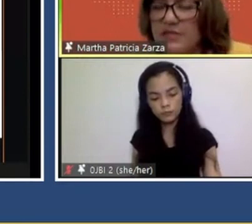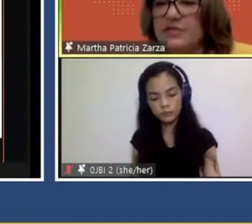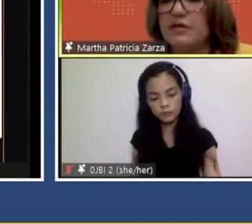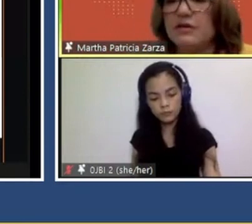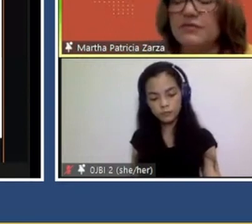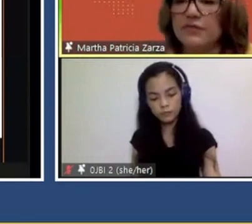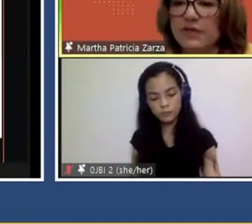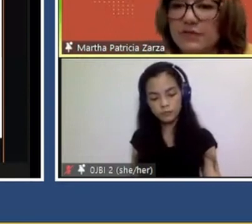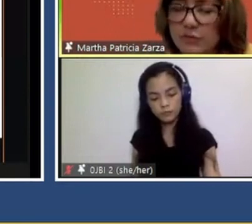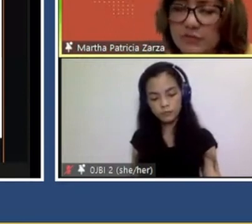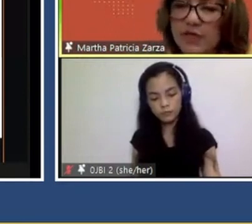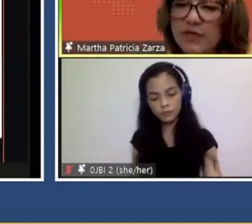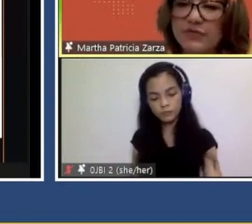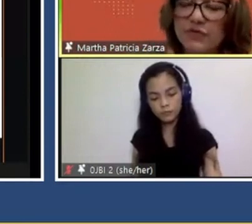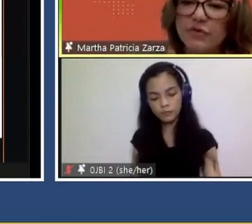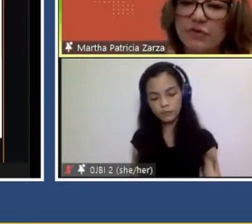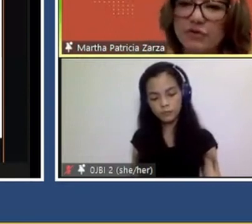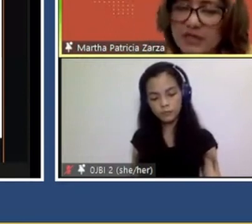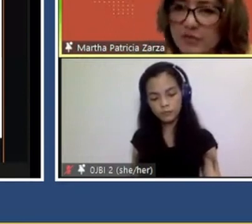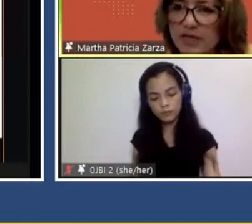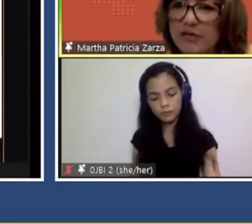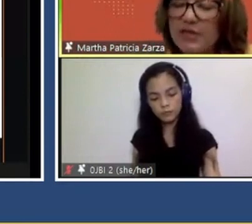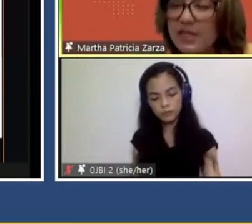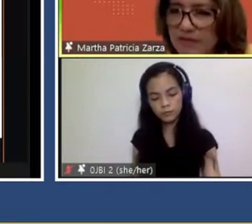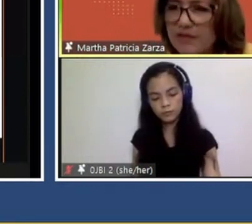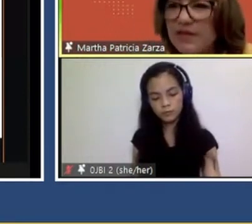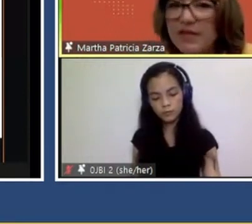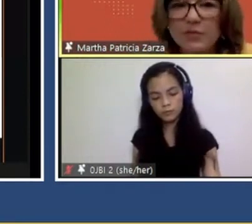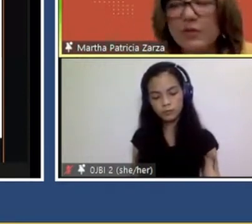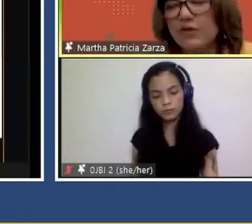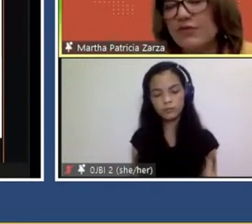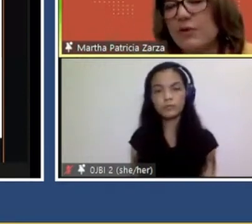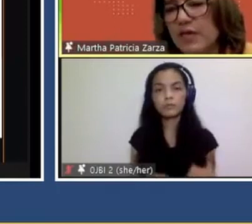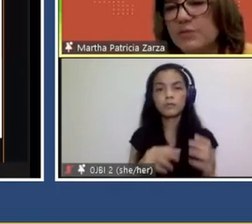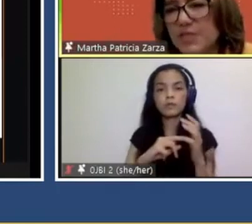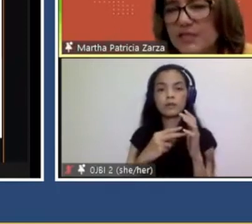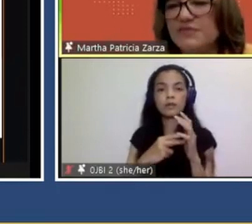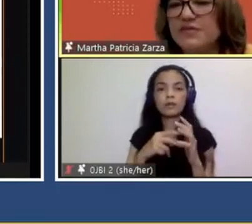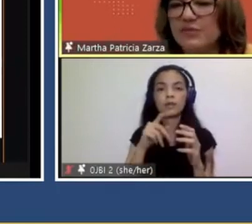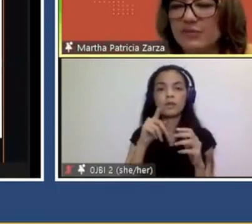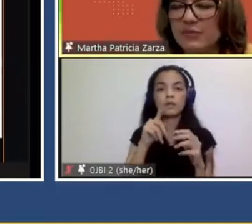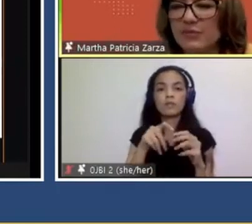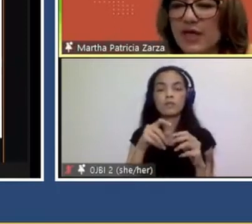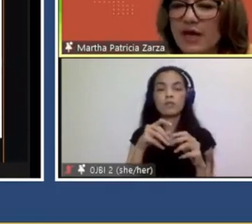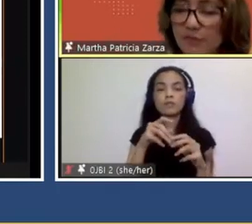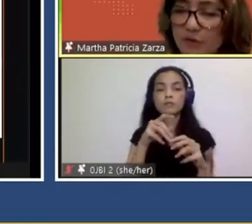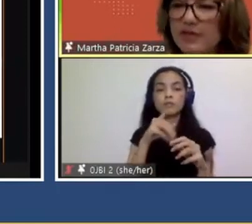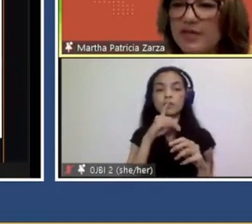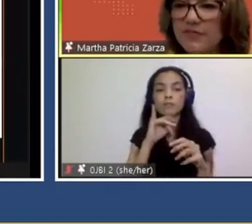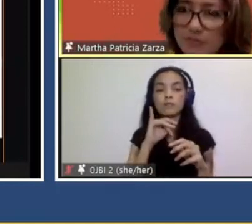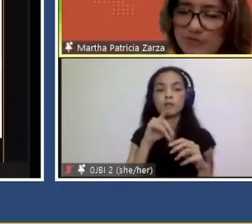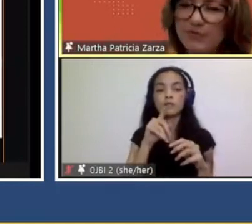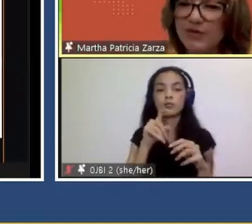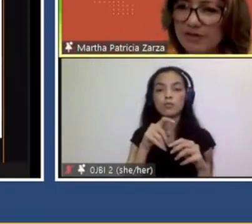particular matters of the stove. So that's why we needed, that was one of our main objectives, to